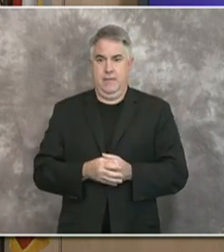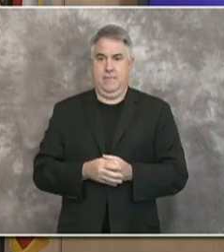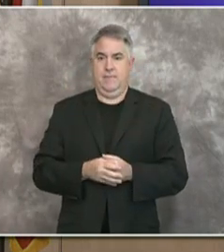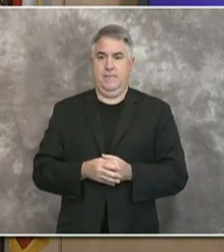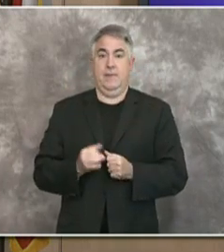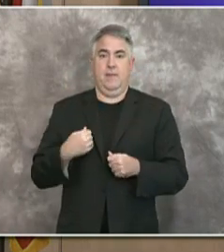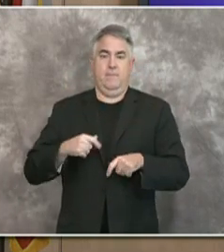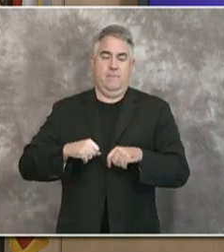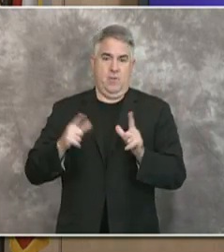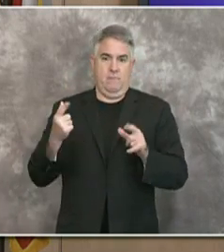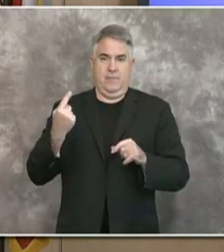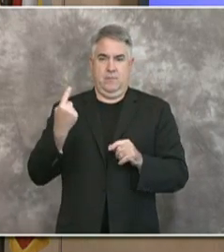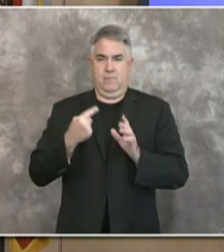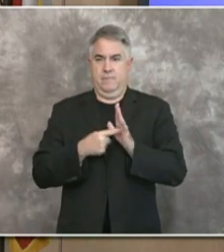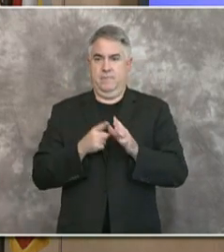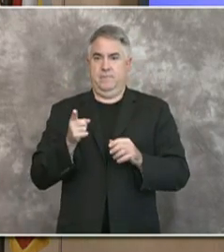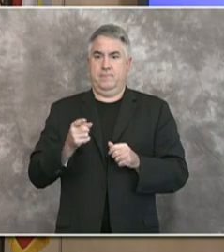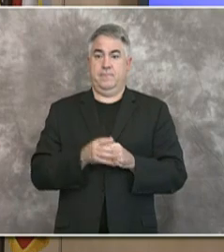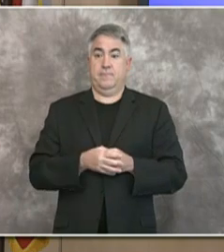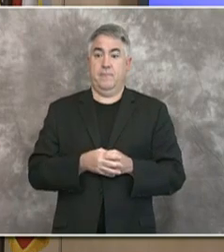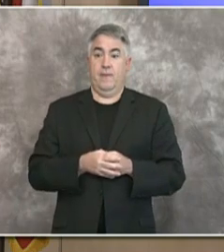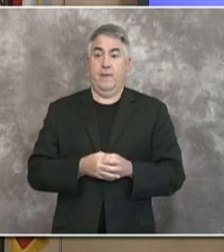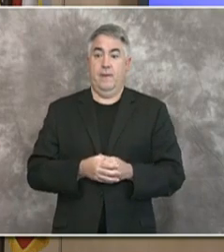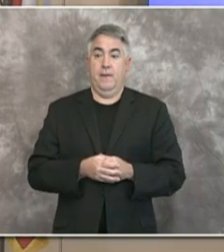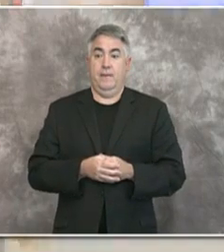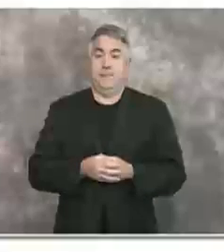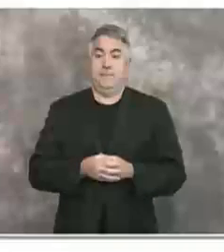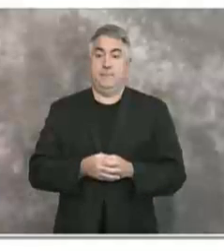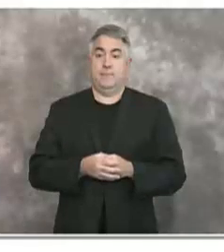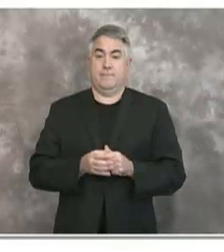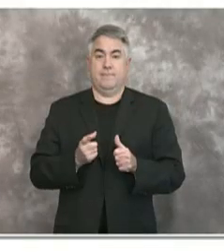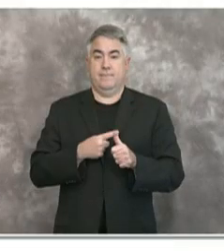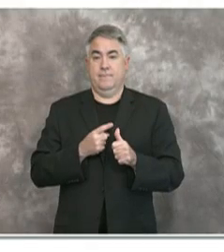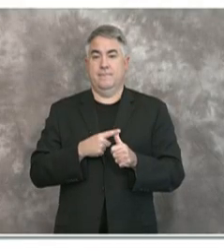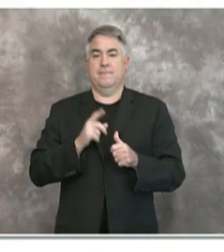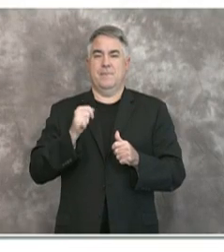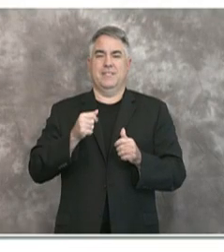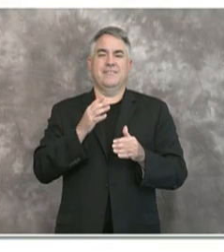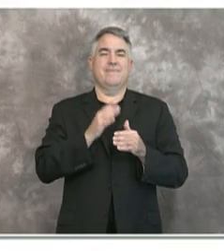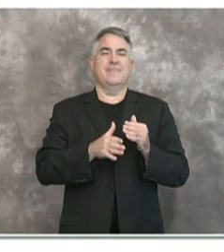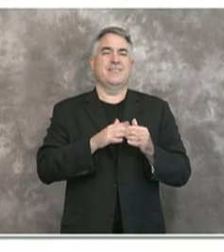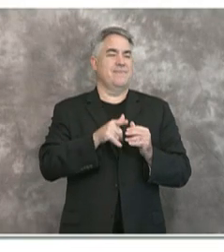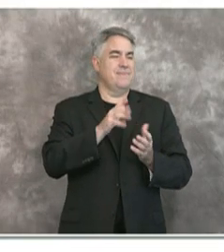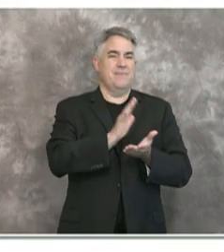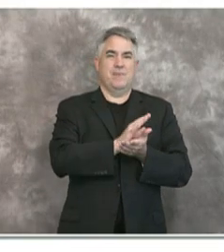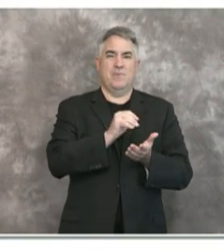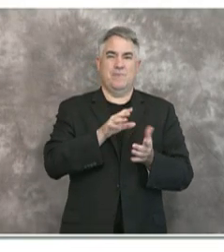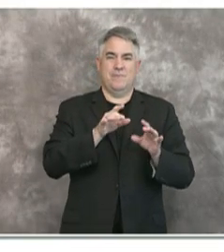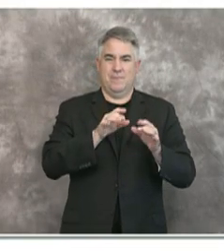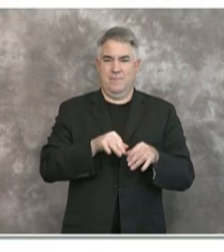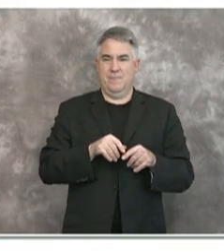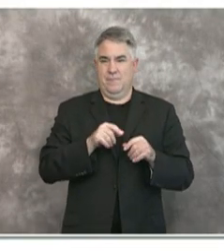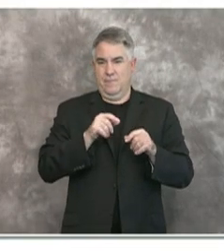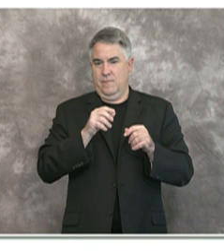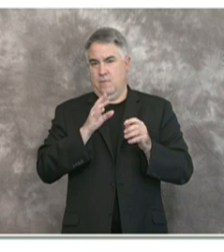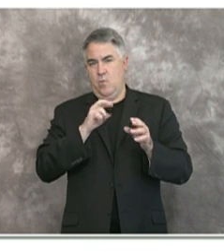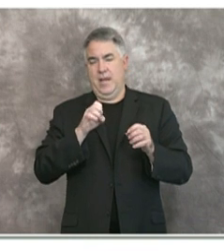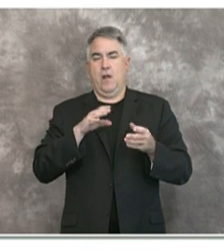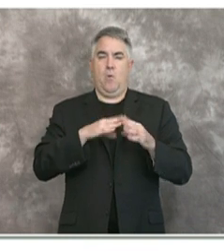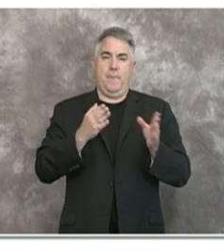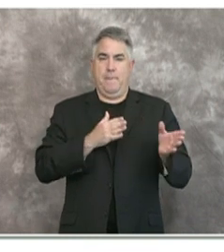couple things you need to keep in mind. The first one is you must complete the county safe reopening plan. That is available on our